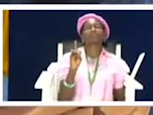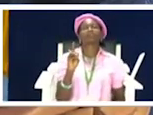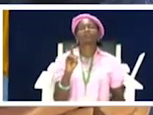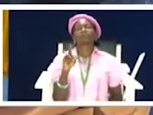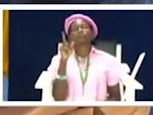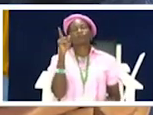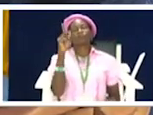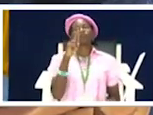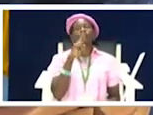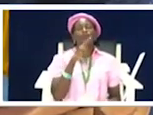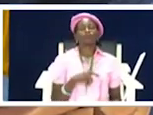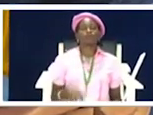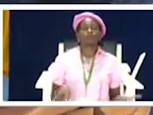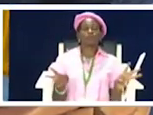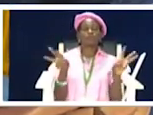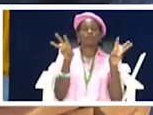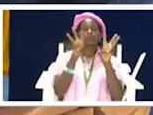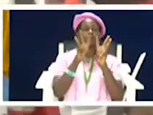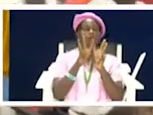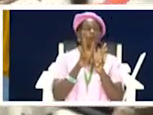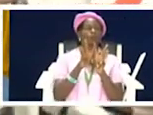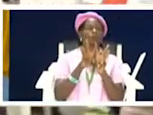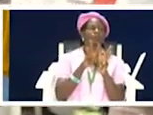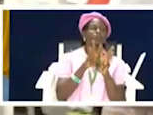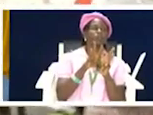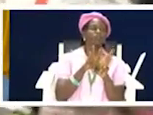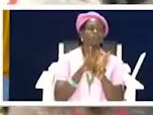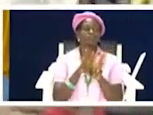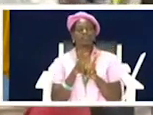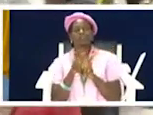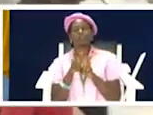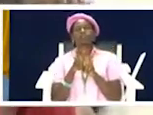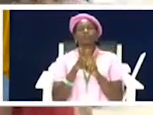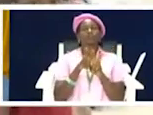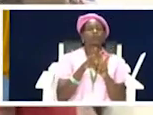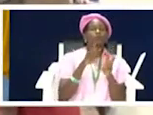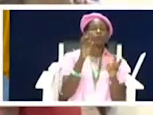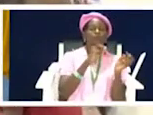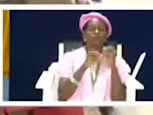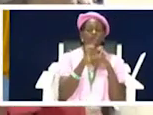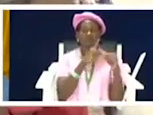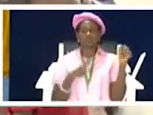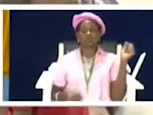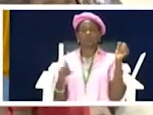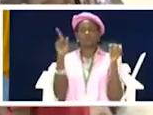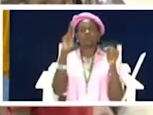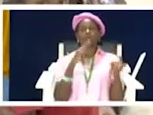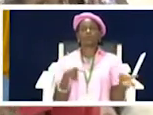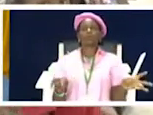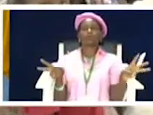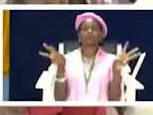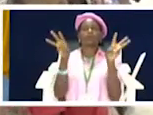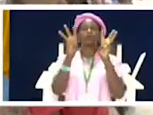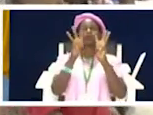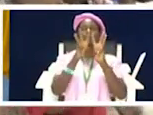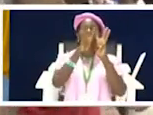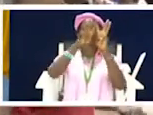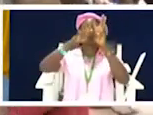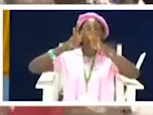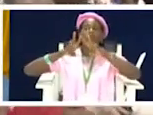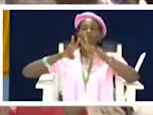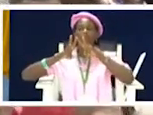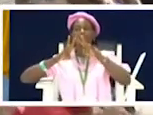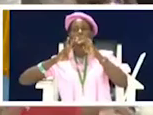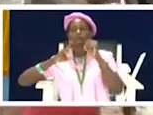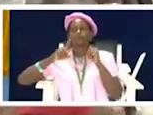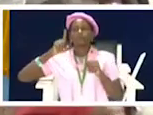glorified. You are worthy, O Lord, you are worthy.